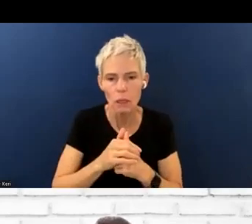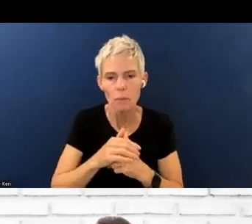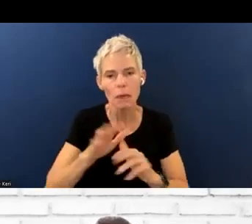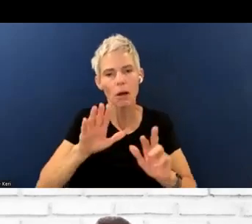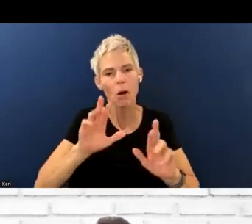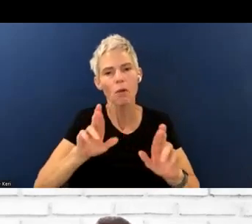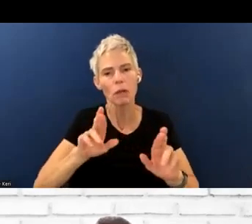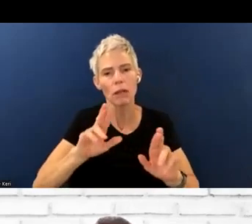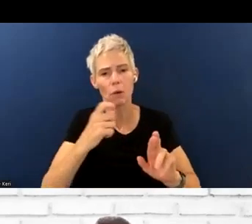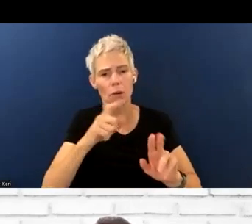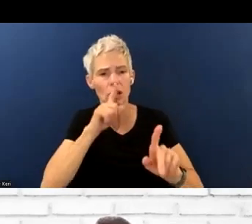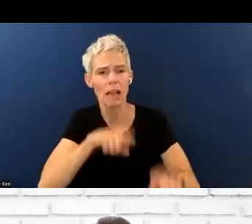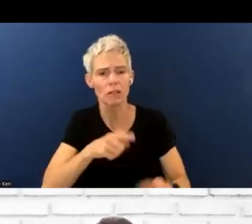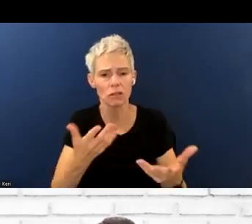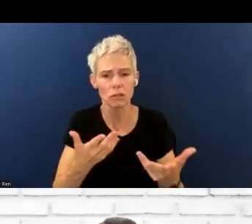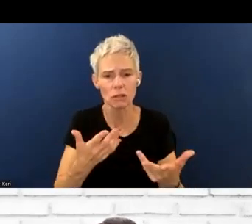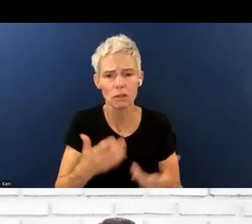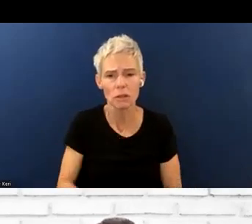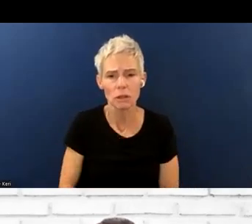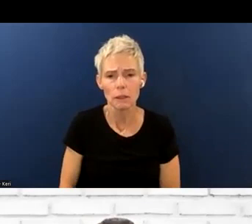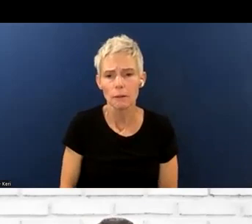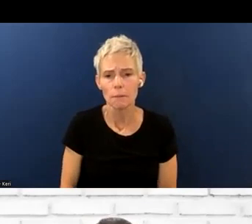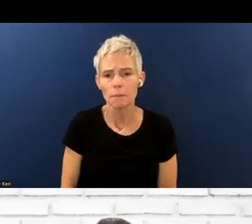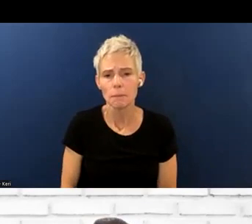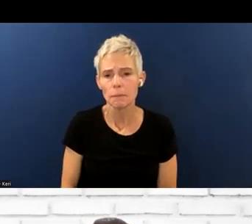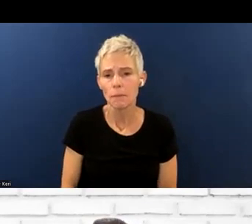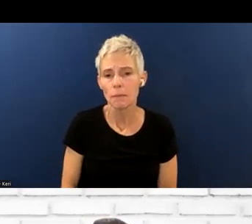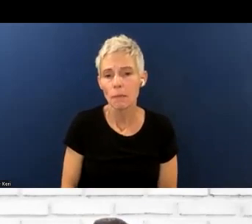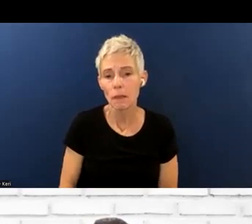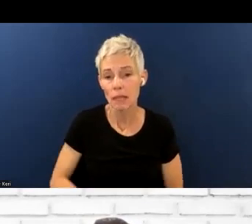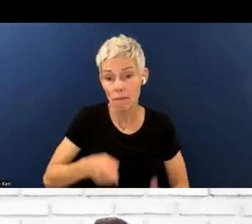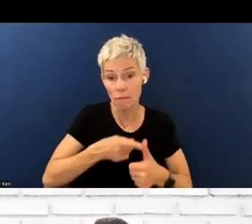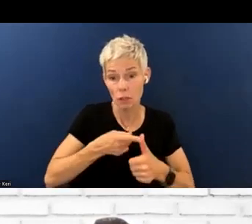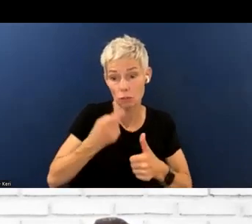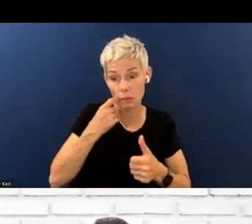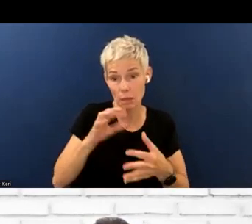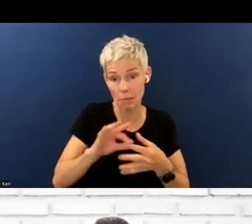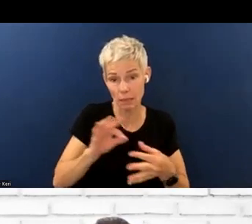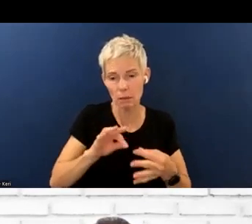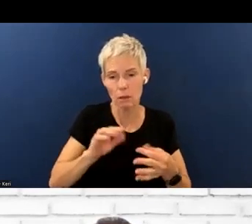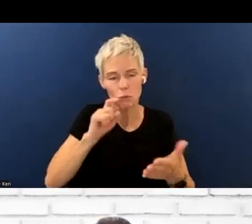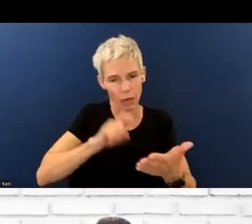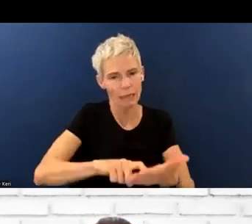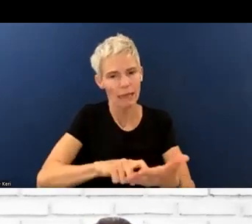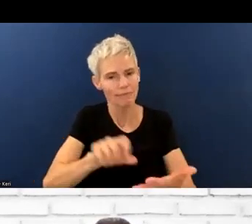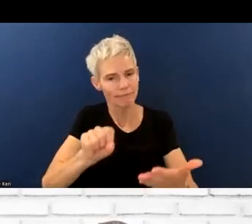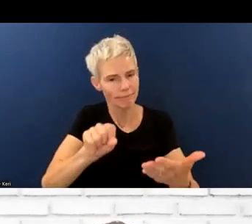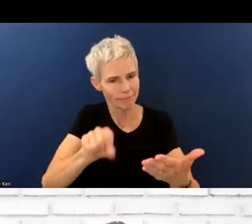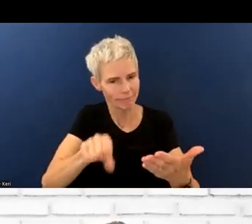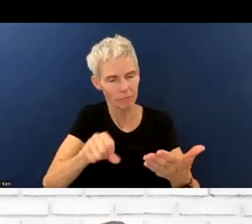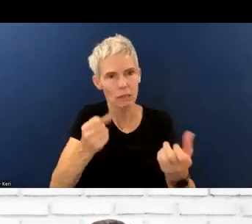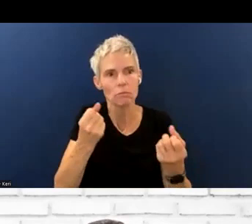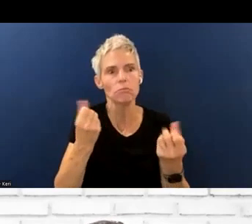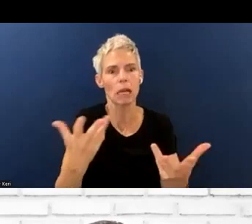answers the question. No, I think that the first thing that you said was recognizing that there are a number